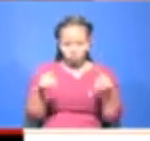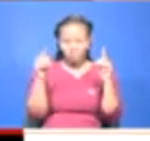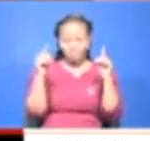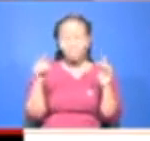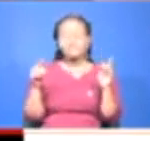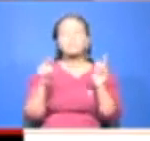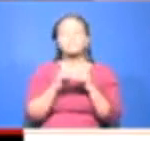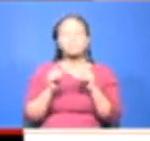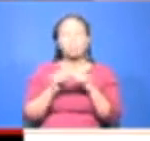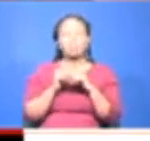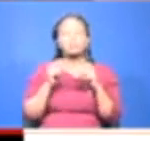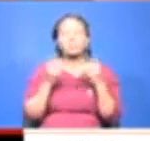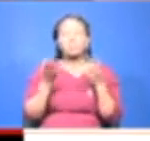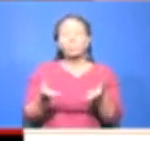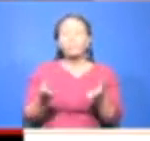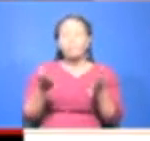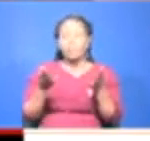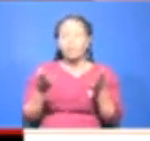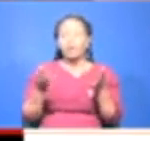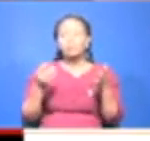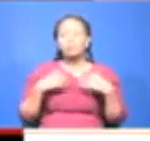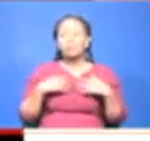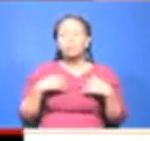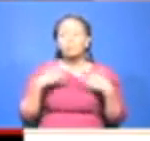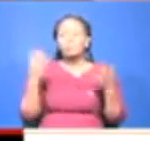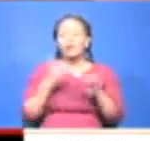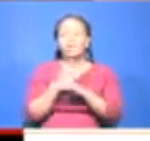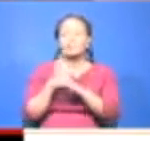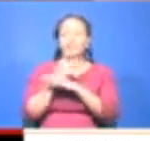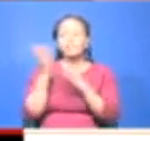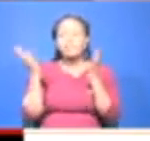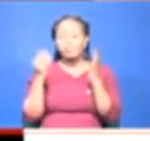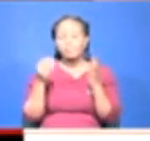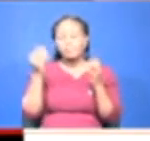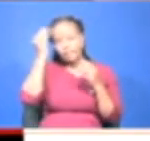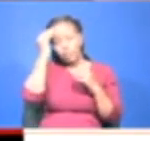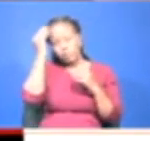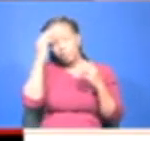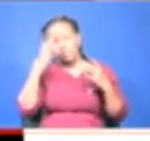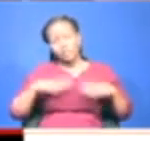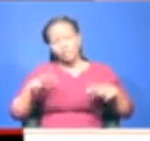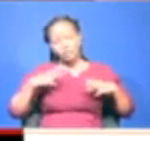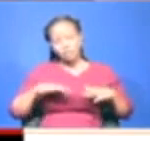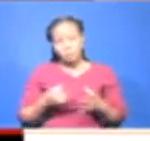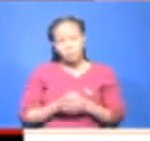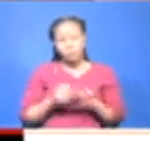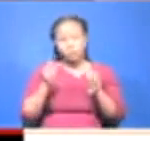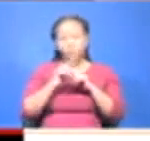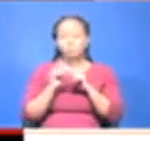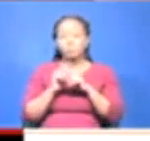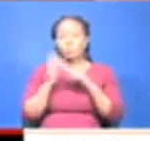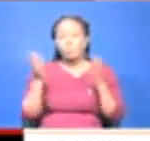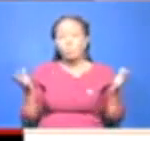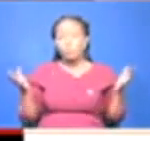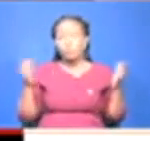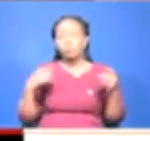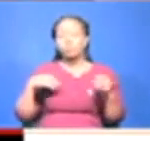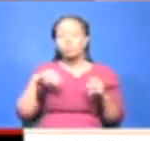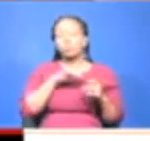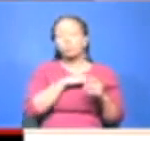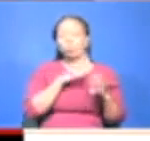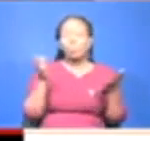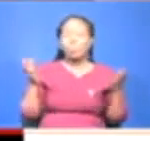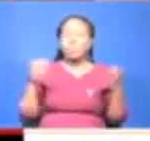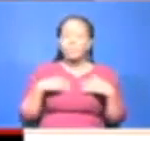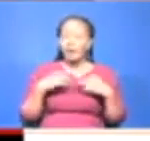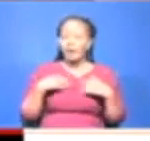seeing now some urban sort of, college-educated people going back and really talking about, we had this event last week and we had